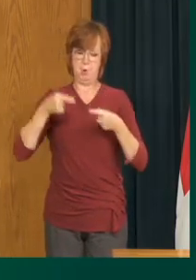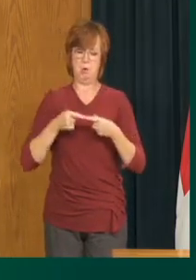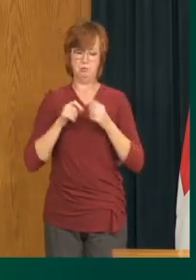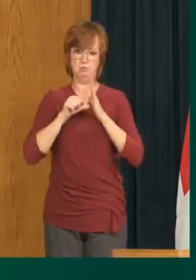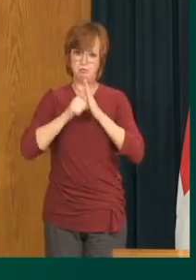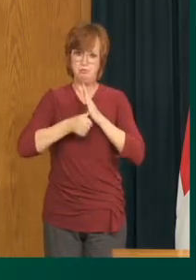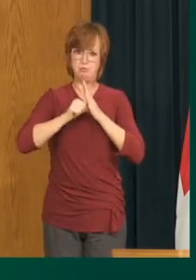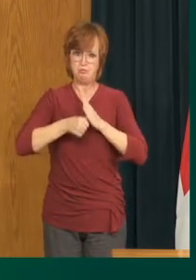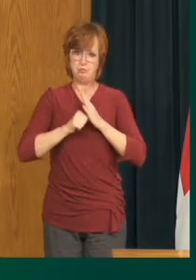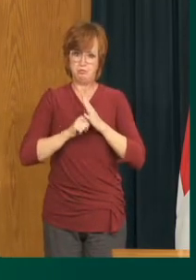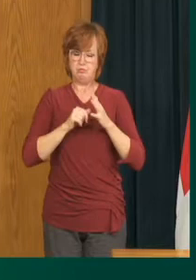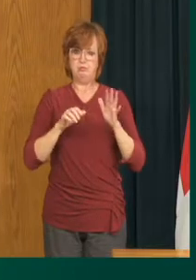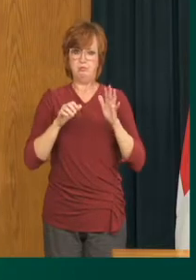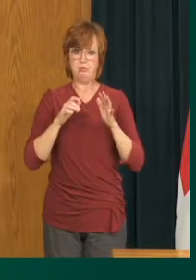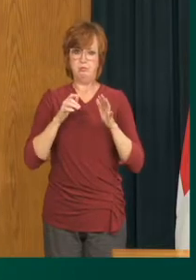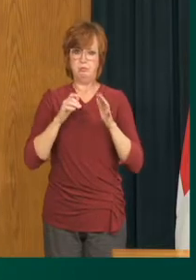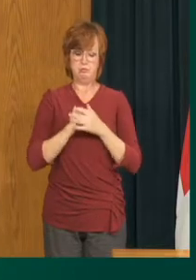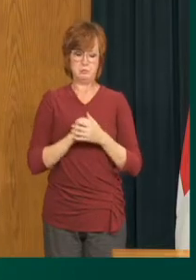from